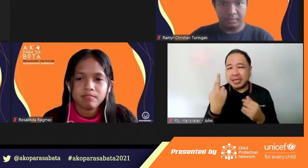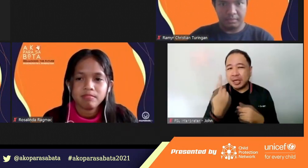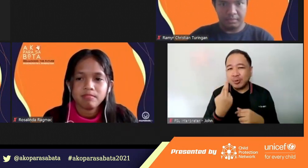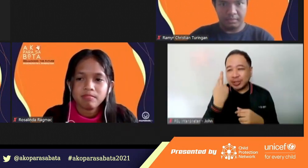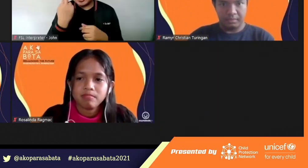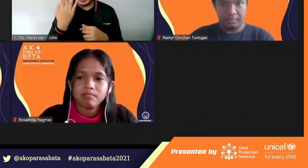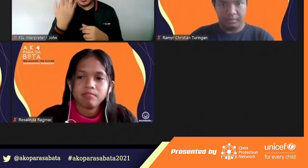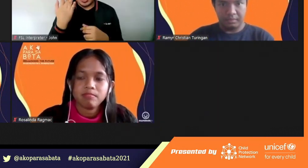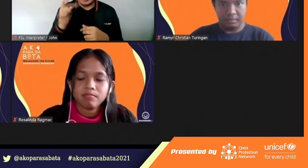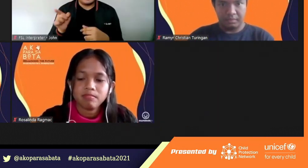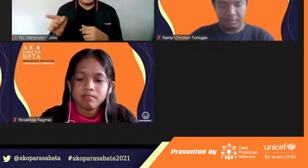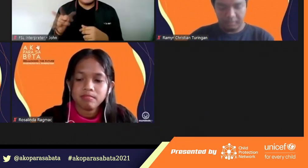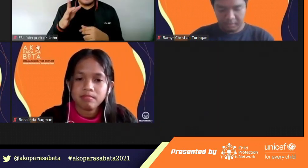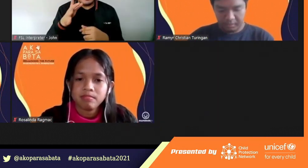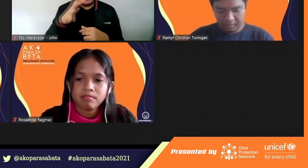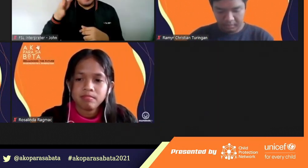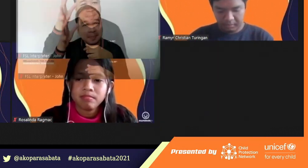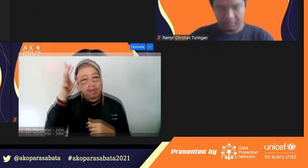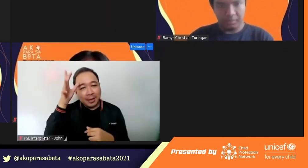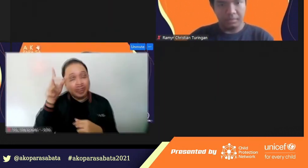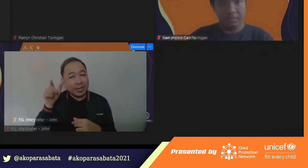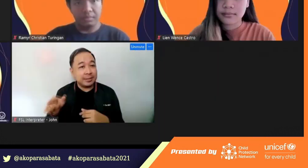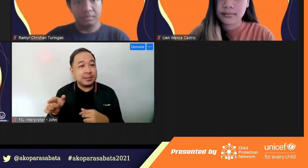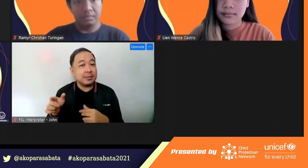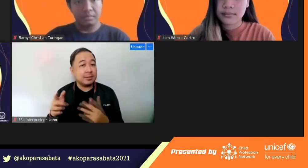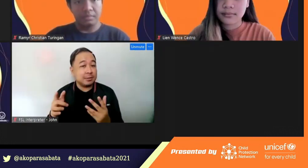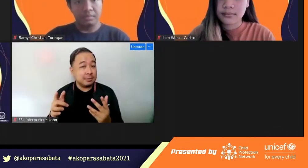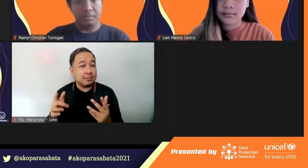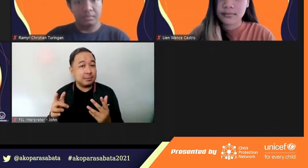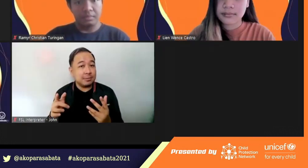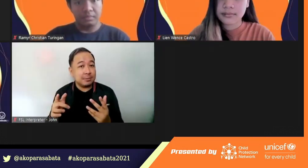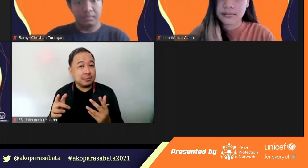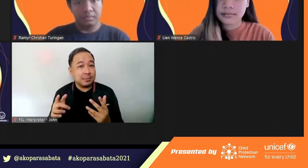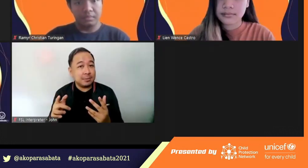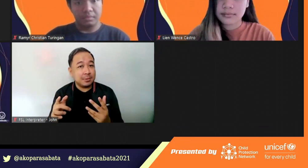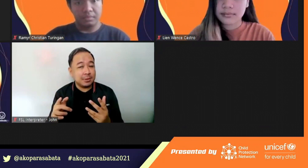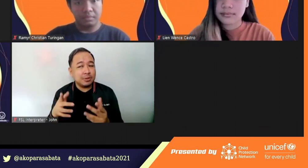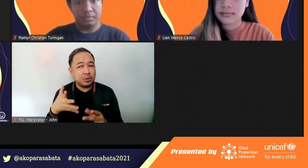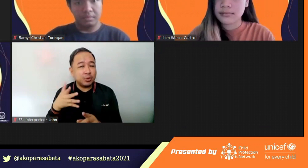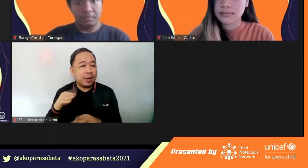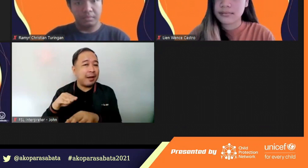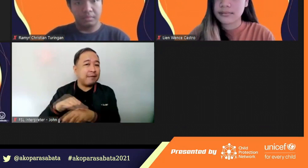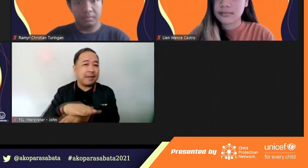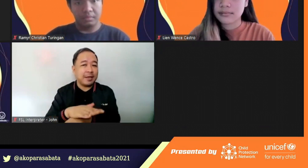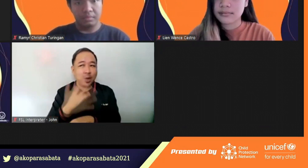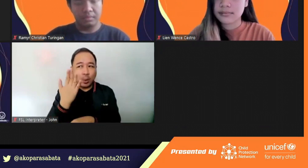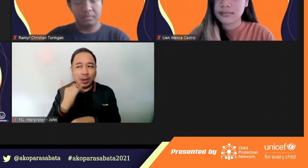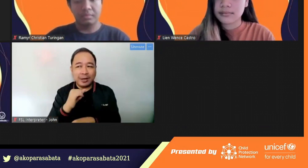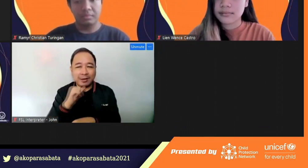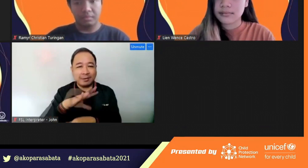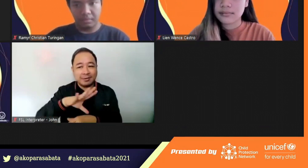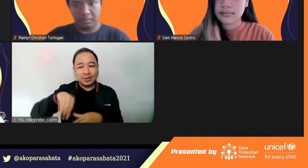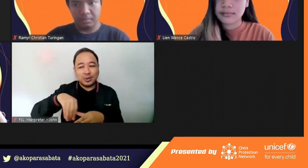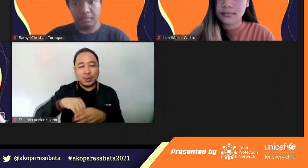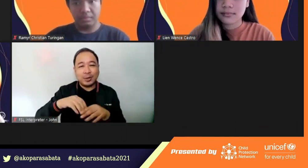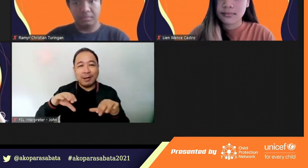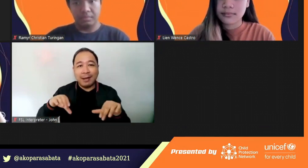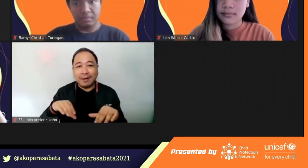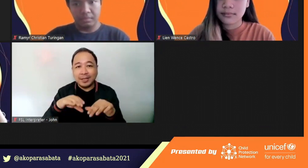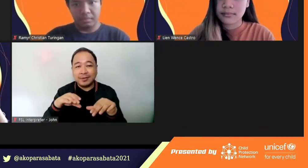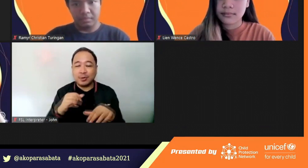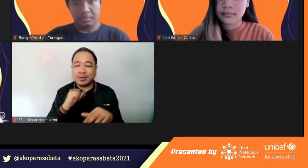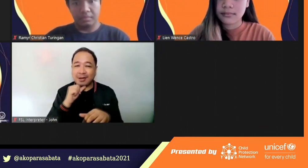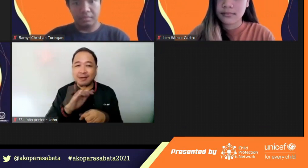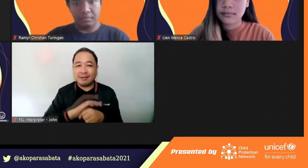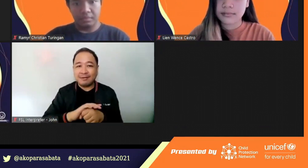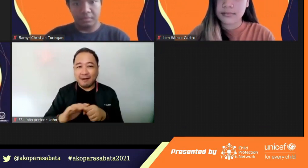parent, but a participant in general, that affects why they do not join an activity or why they are inactive.